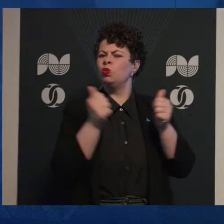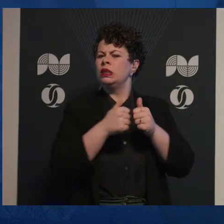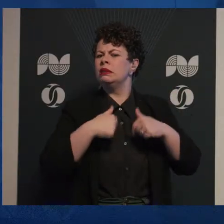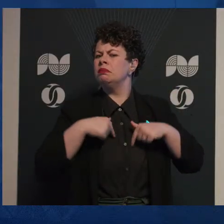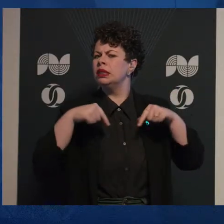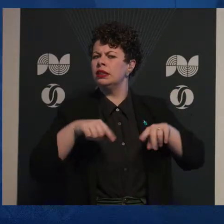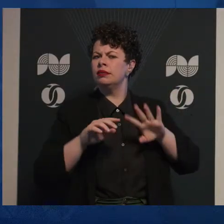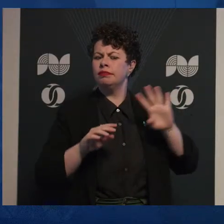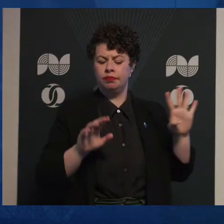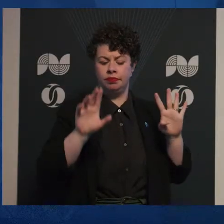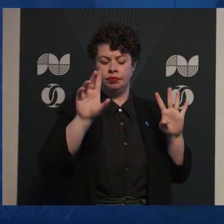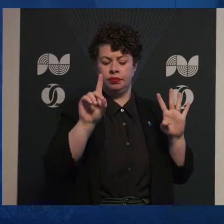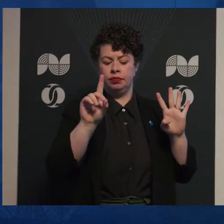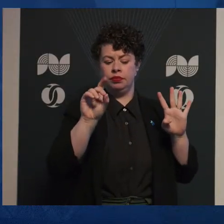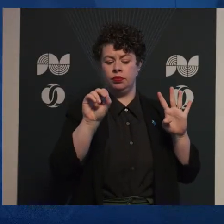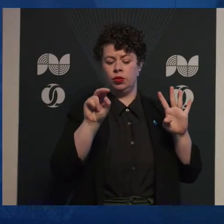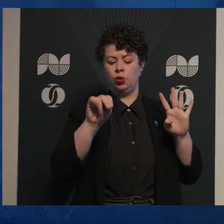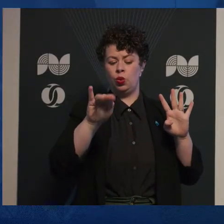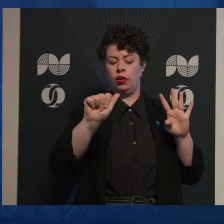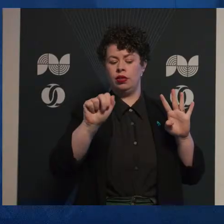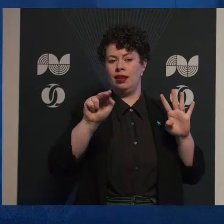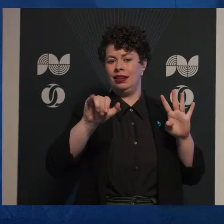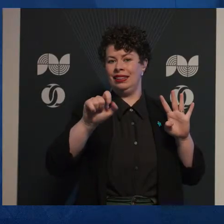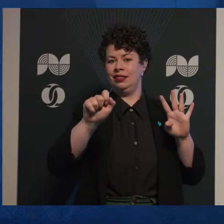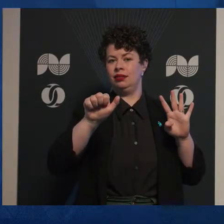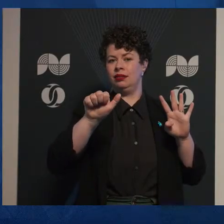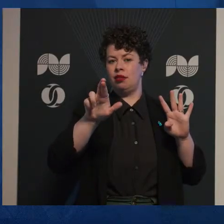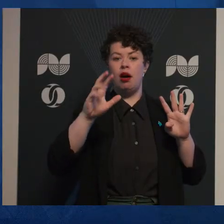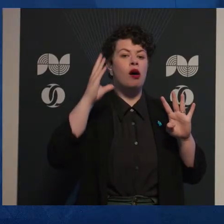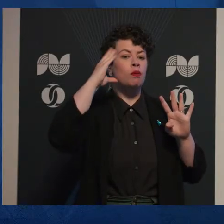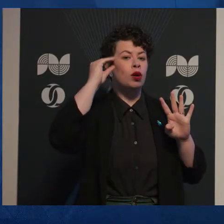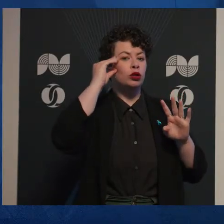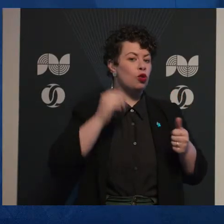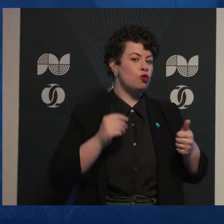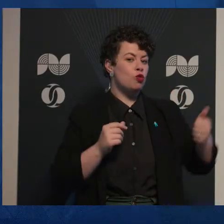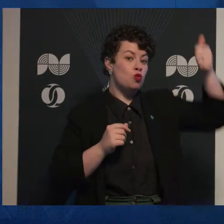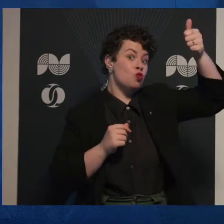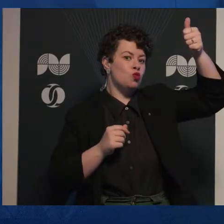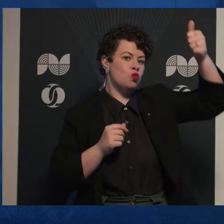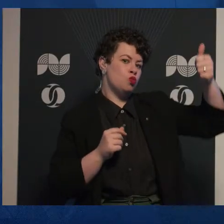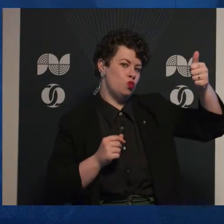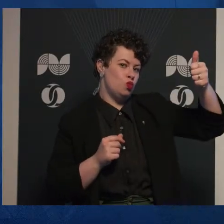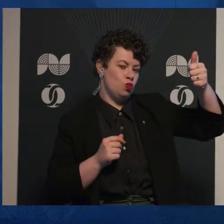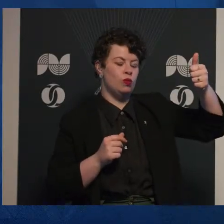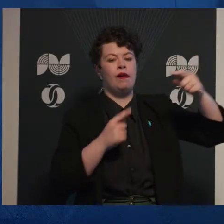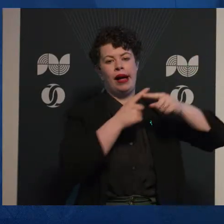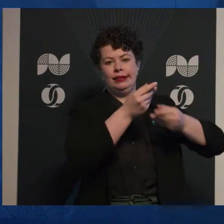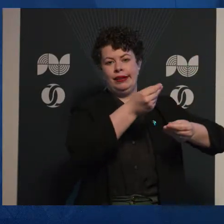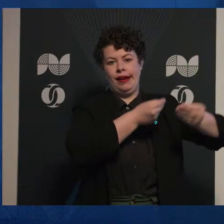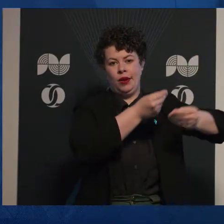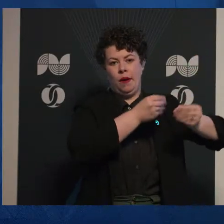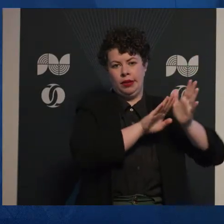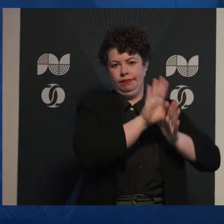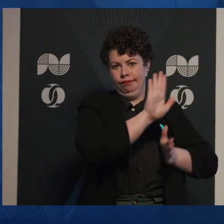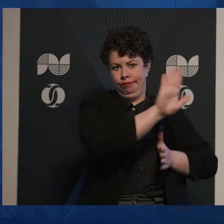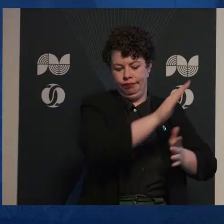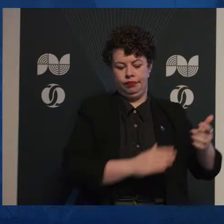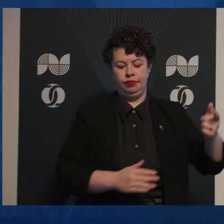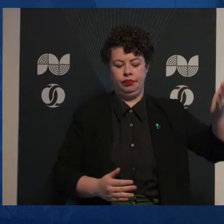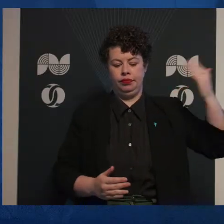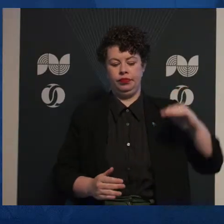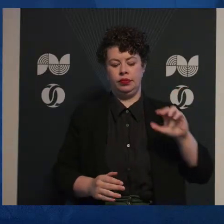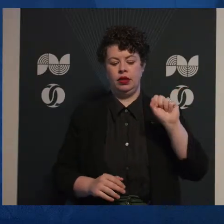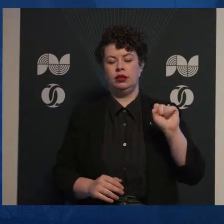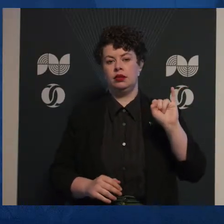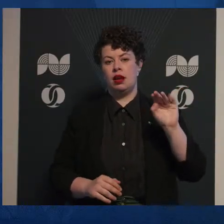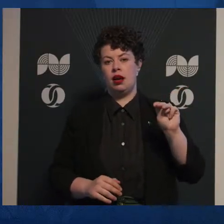are Doina Nistor, Deputy Prime Minister of Moldova and also Minister for Economic Development, Simon Mordew, Deputy Secretary General